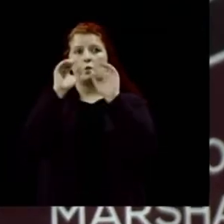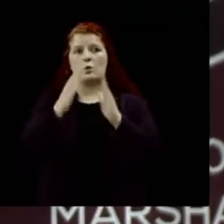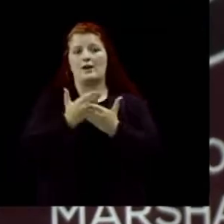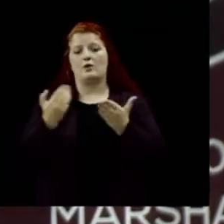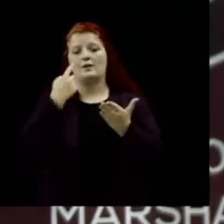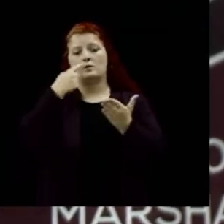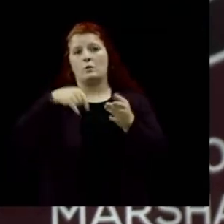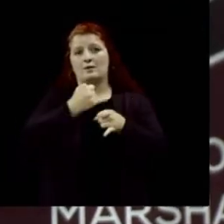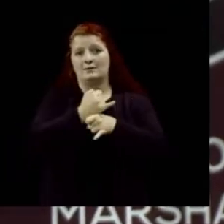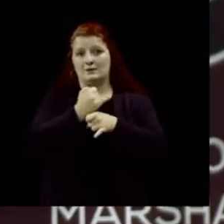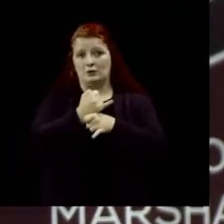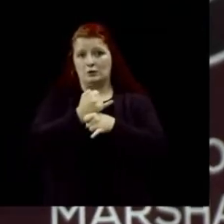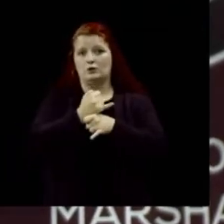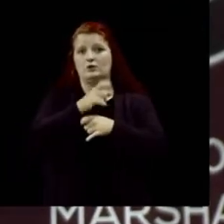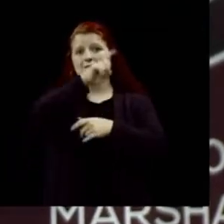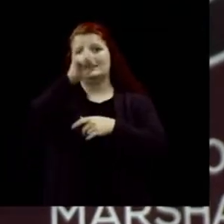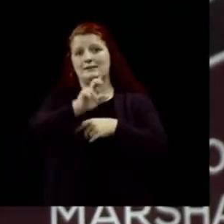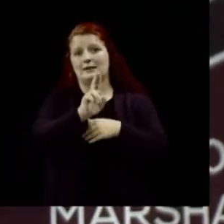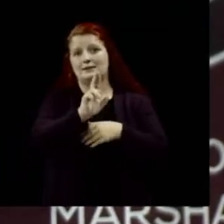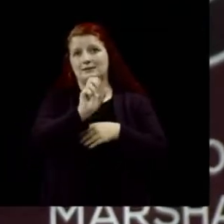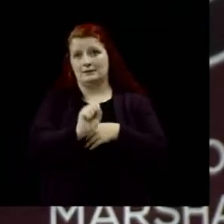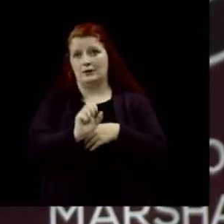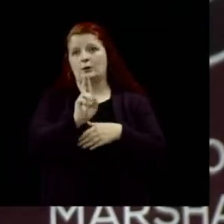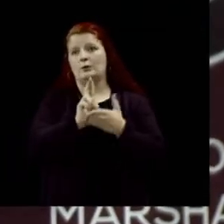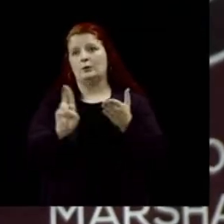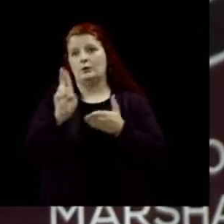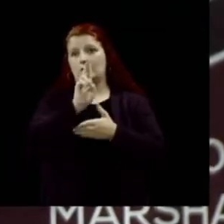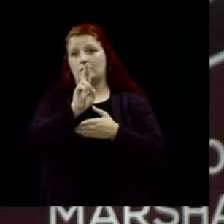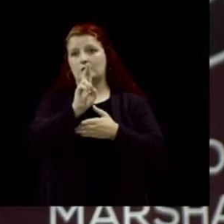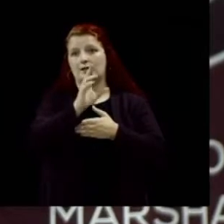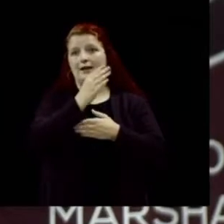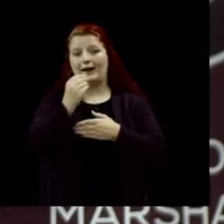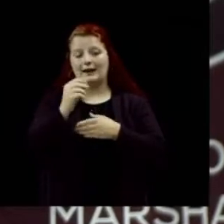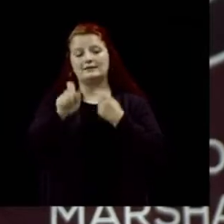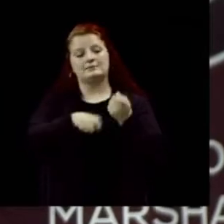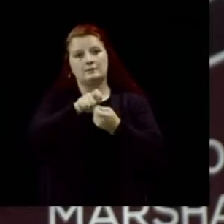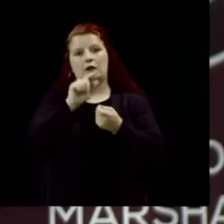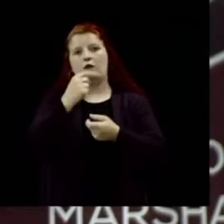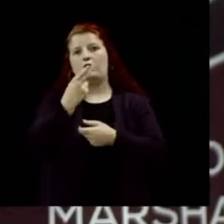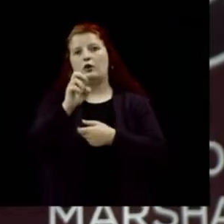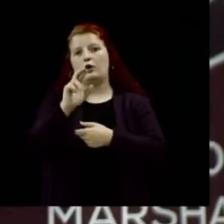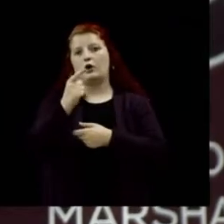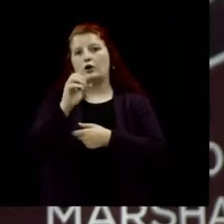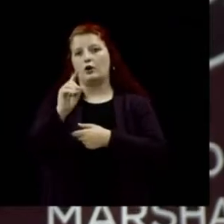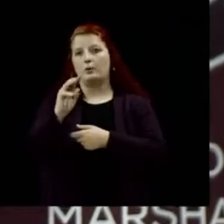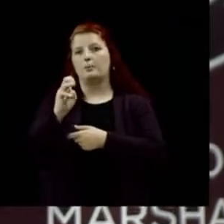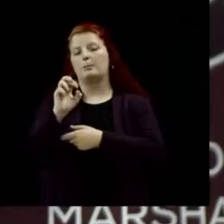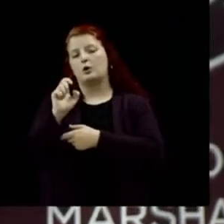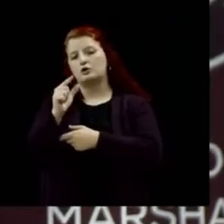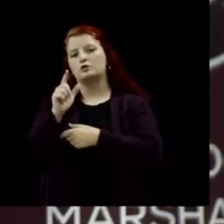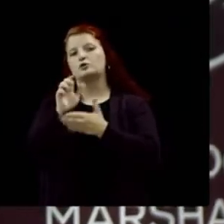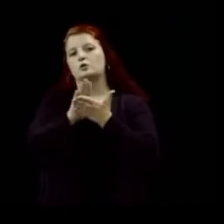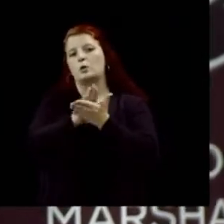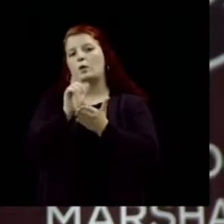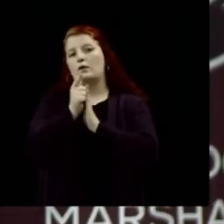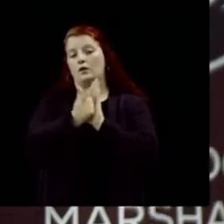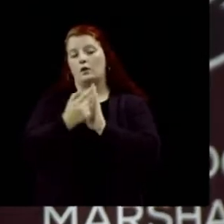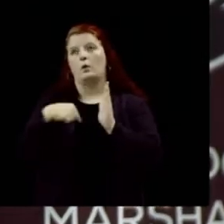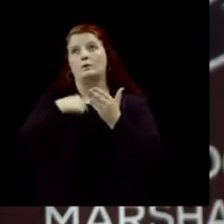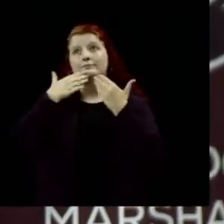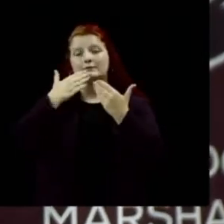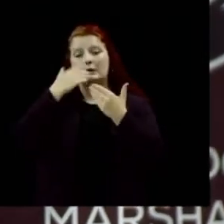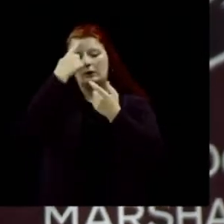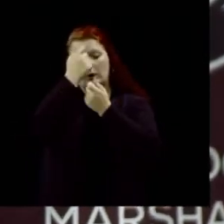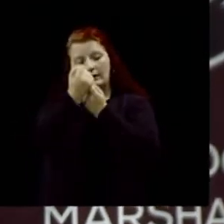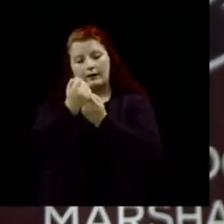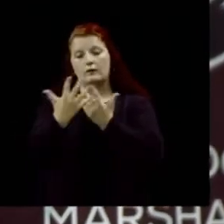University, and also in particular the Thurgood Marshall School of Law. Lord, we thank you for everything, and we know that with you in